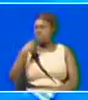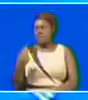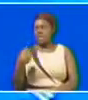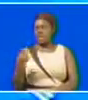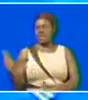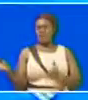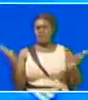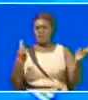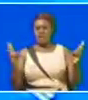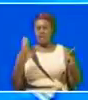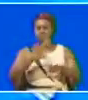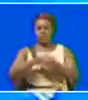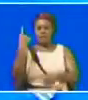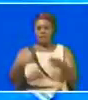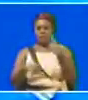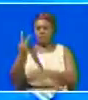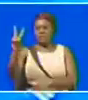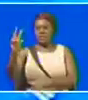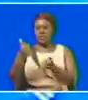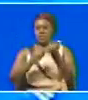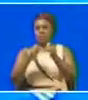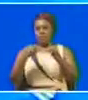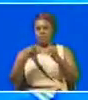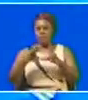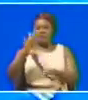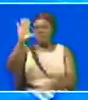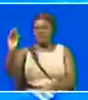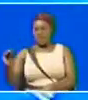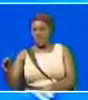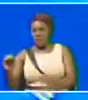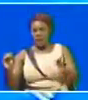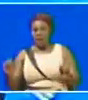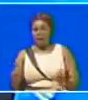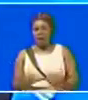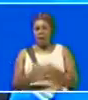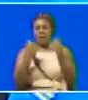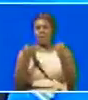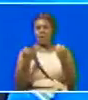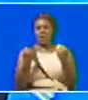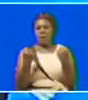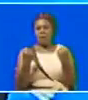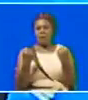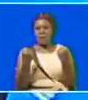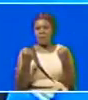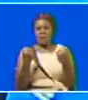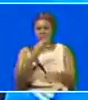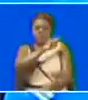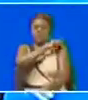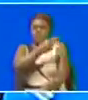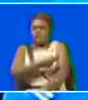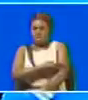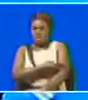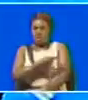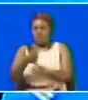Yupo ngangari kupata ushindi wake wa pili katika mashindano ya ubingwa wa Afrika yatakayoandaliwa mjini Asuba nchini Nigeria kuanzia